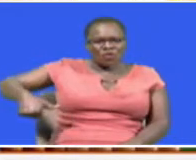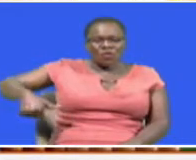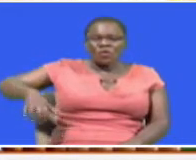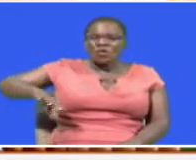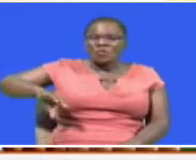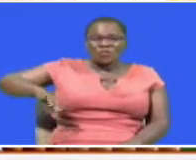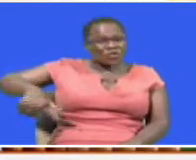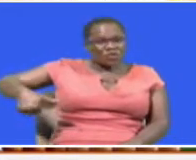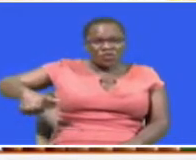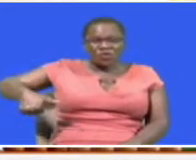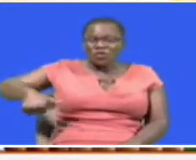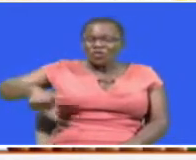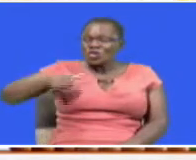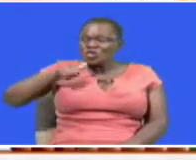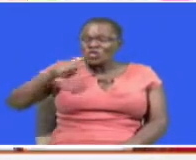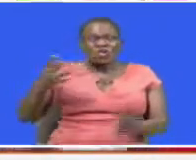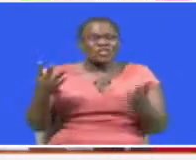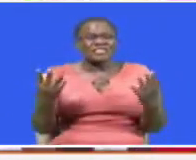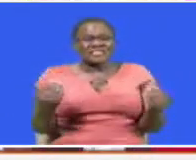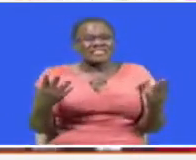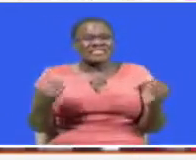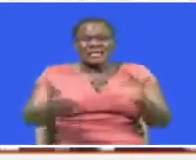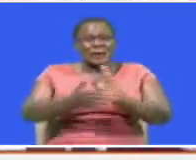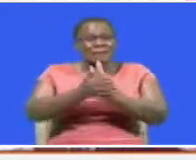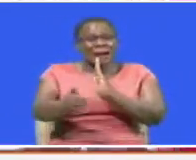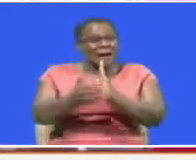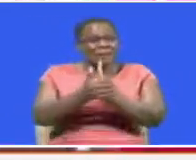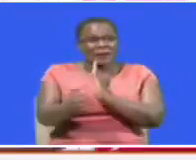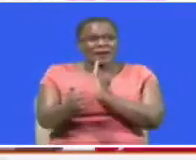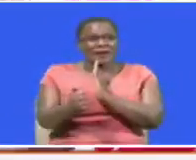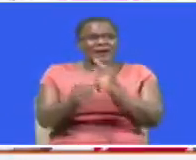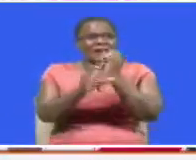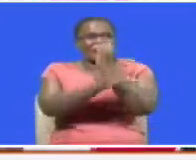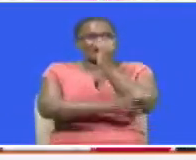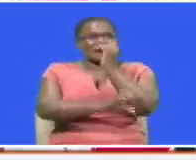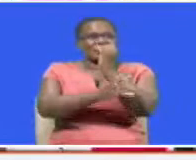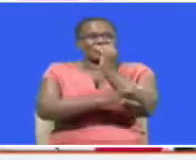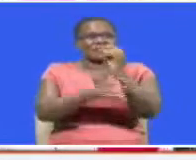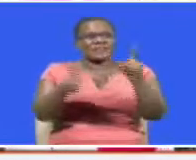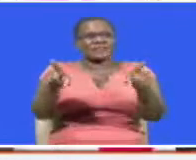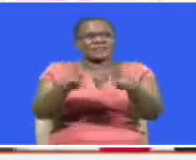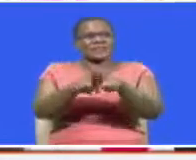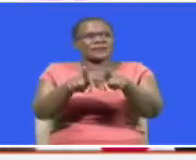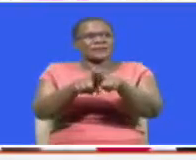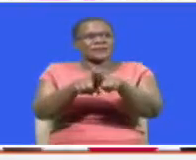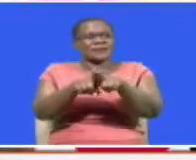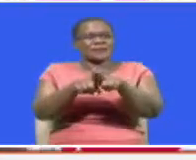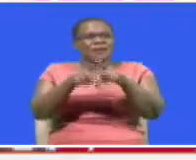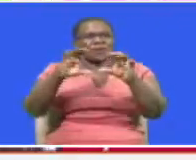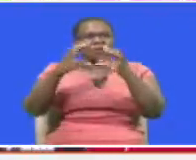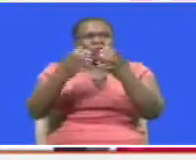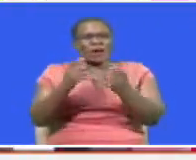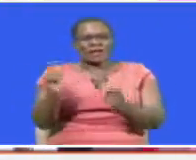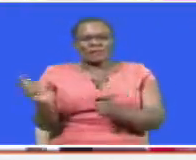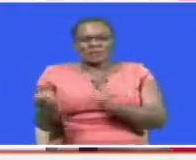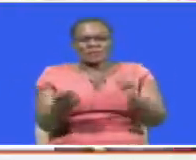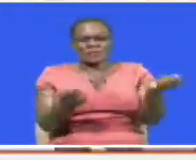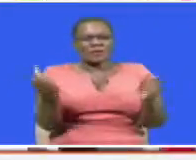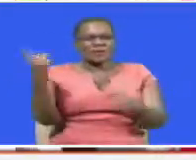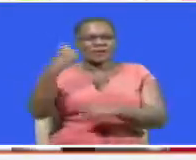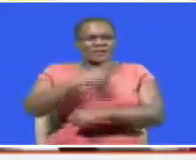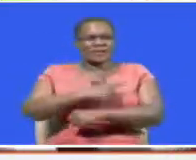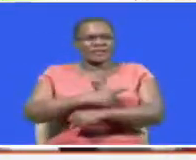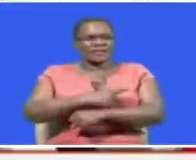really one of the elite on the continent, and even in world tennis, they're